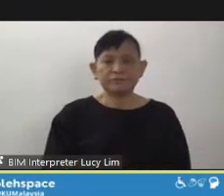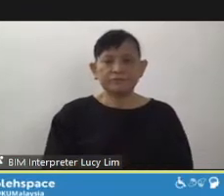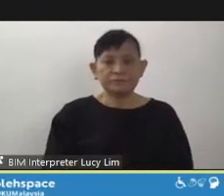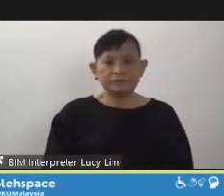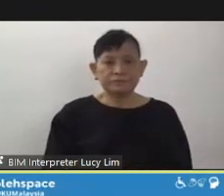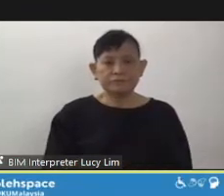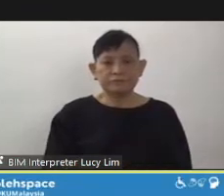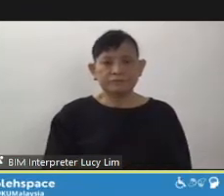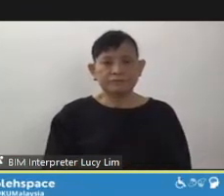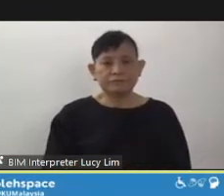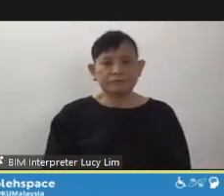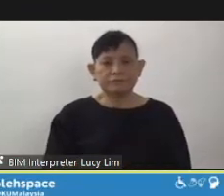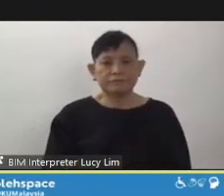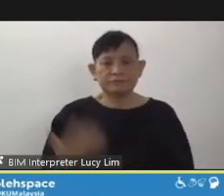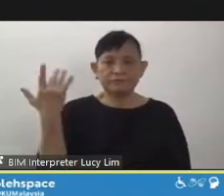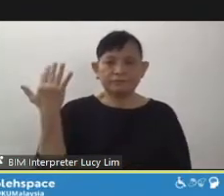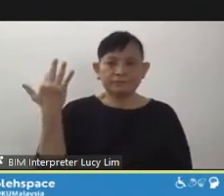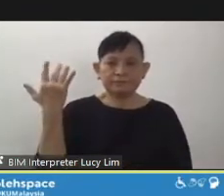Give it a...